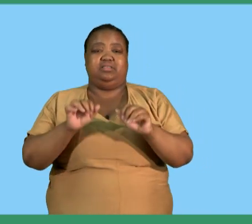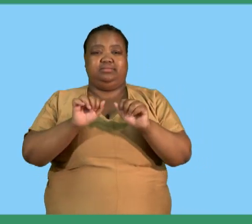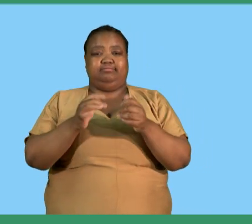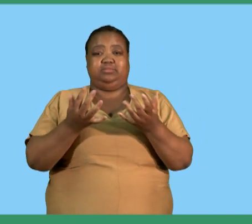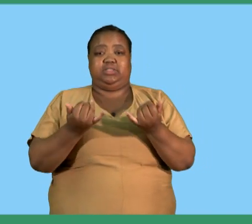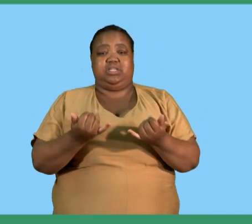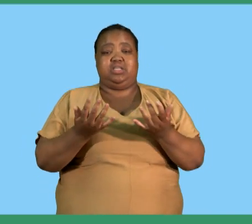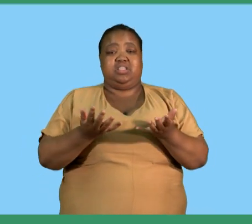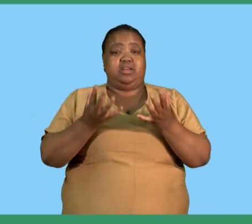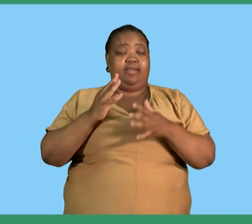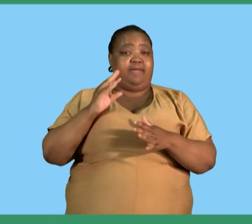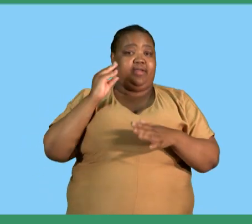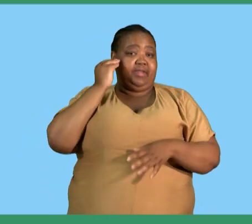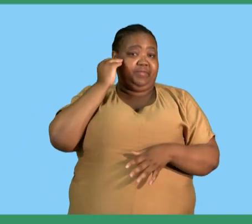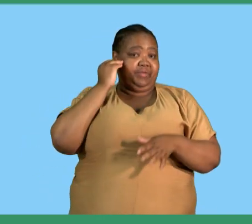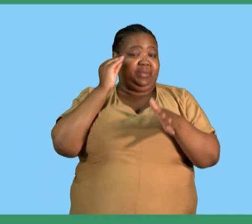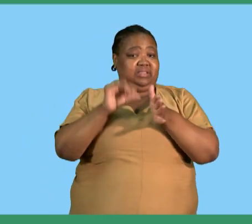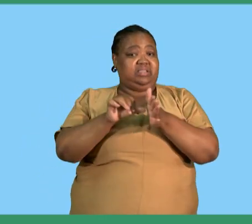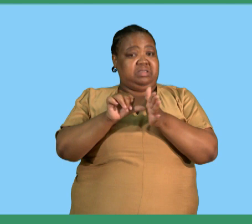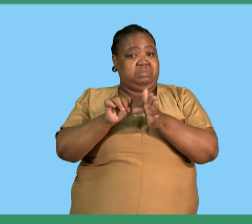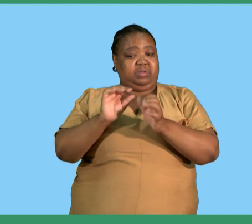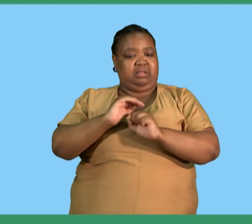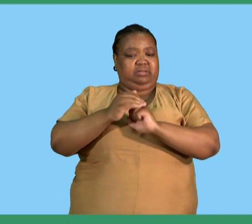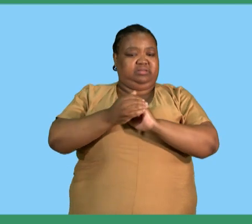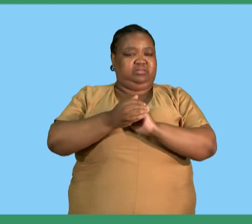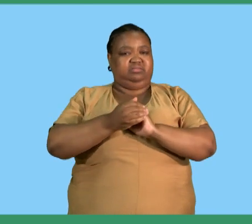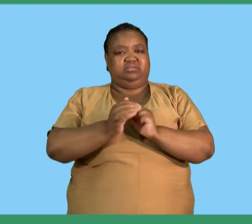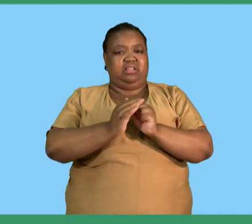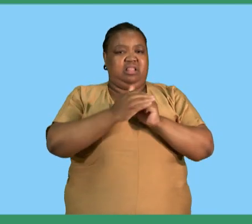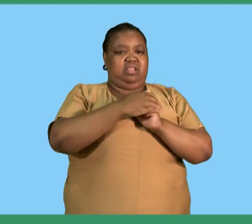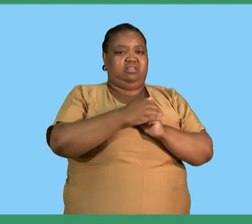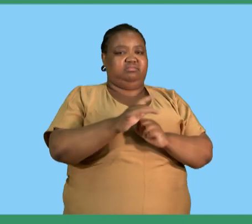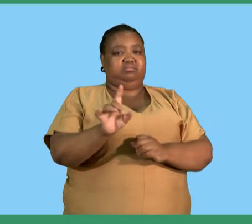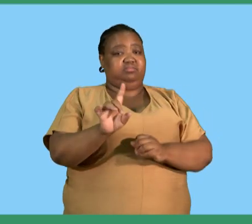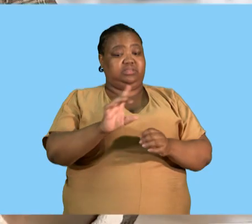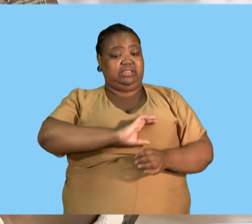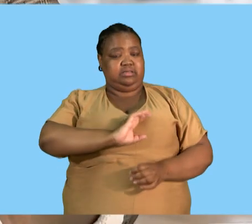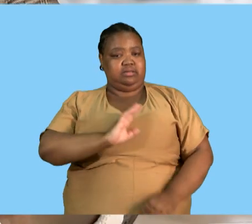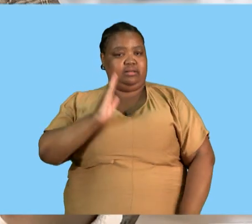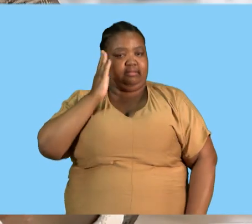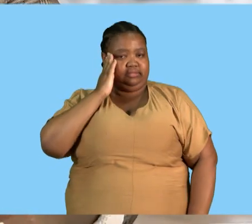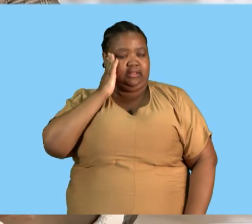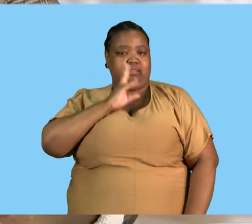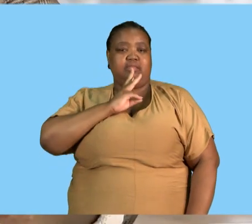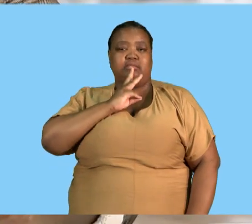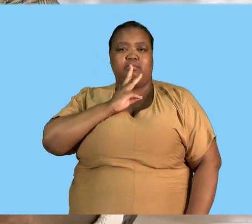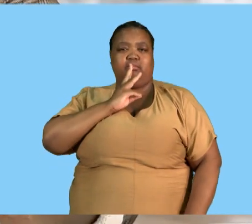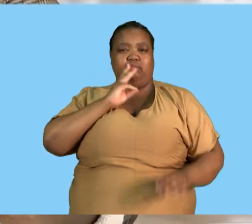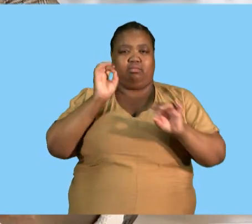is to conceal? To cover important information. You must not do that. Customers must see exactly what they are